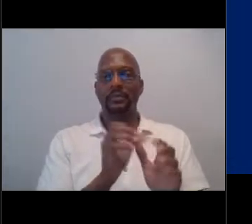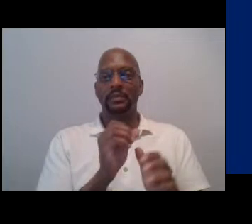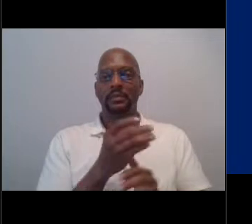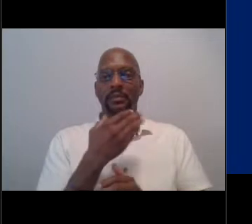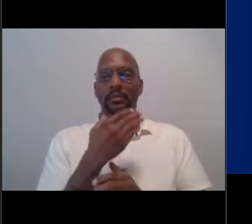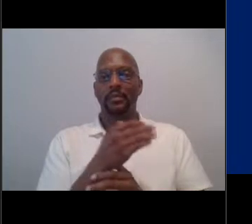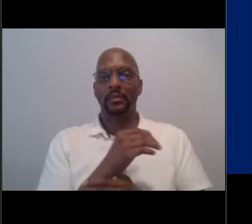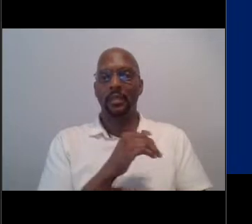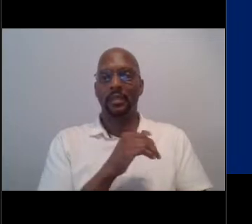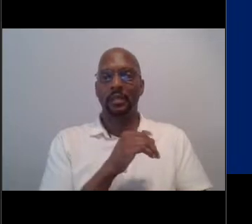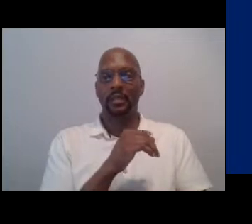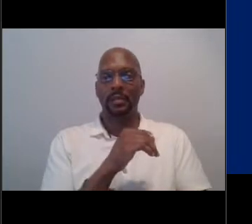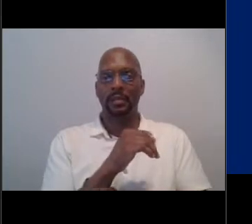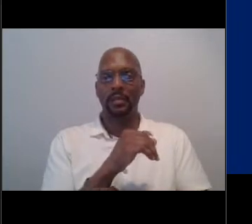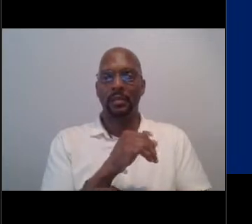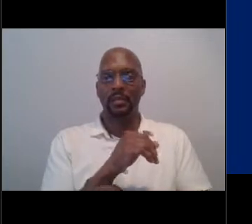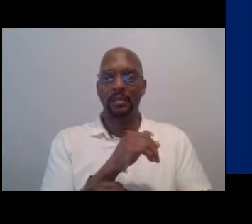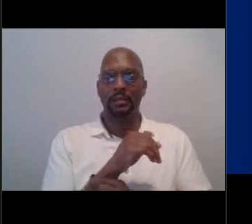Do I have that wrong?